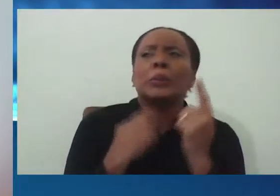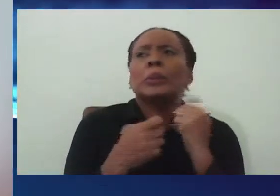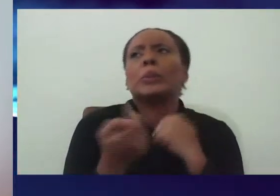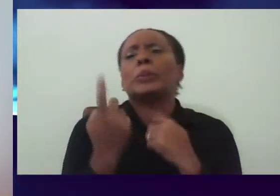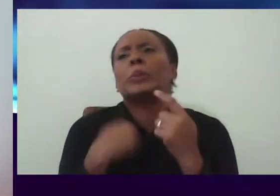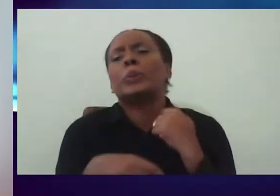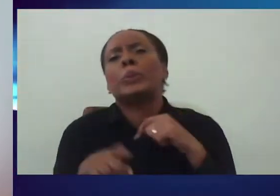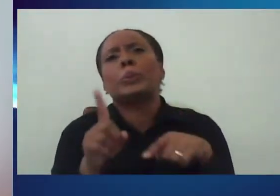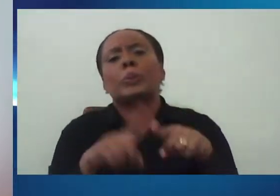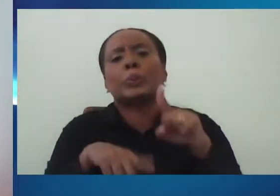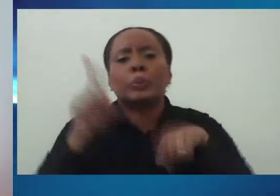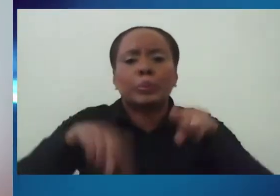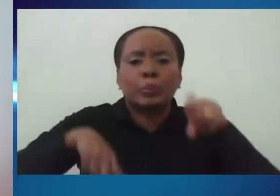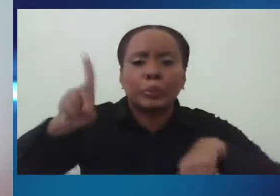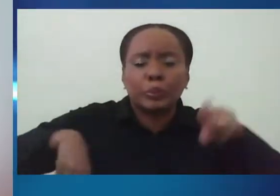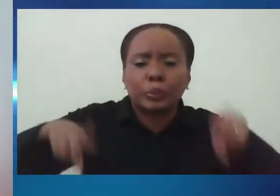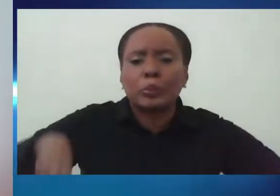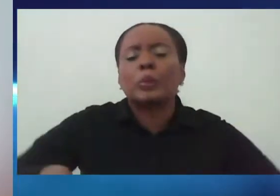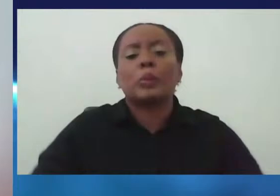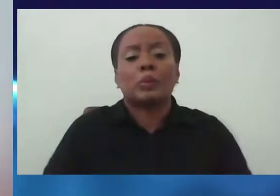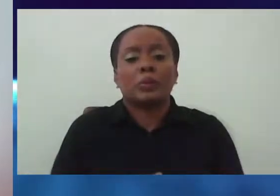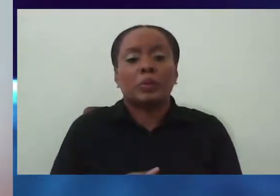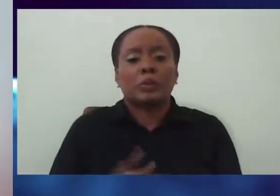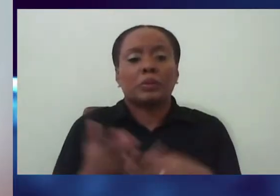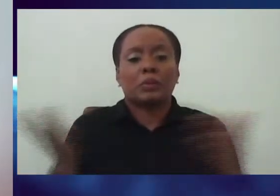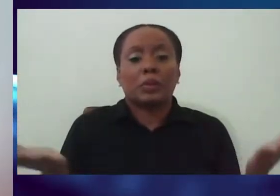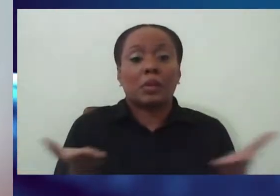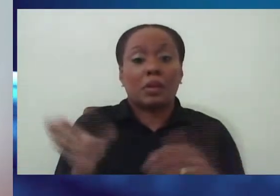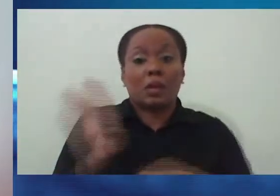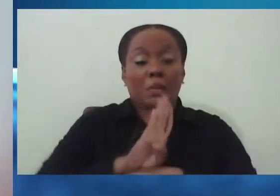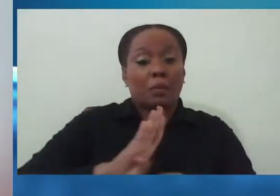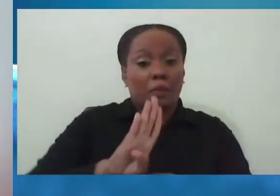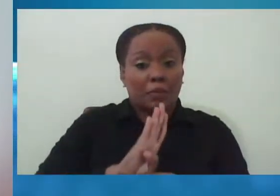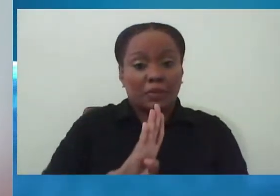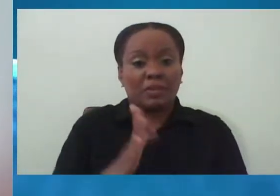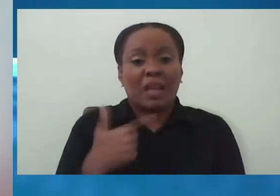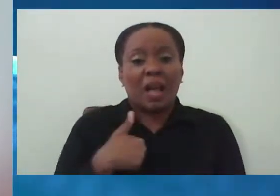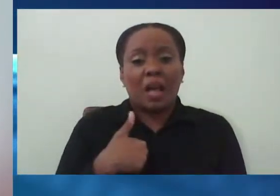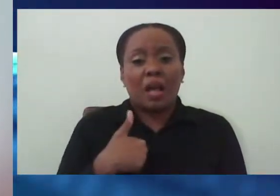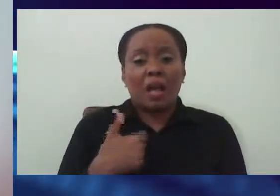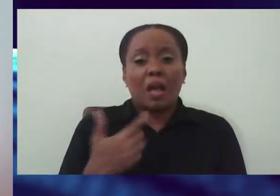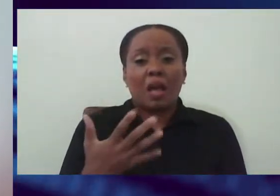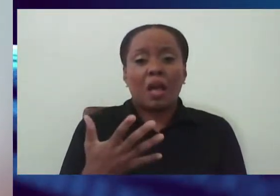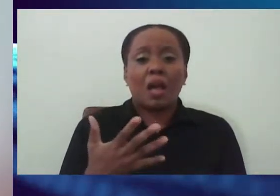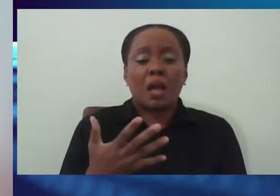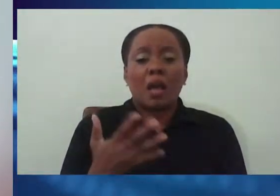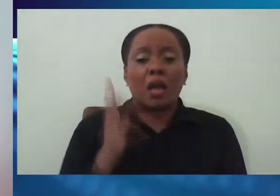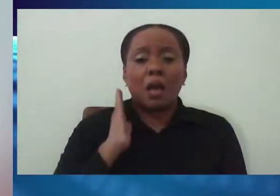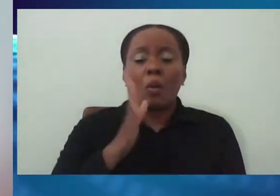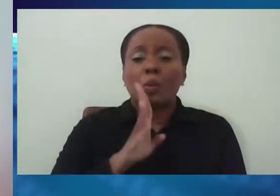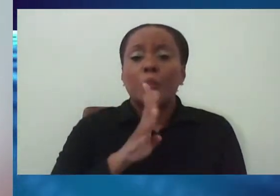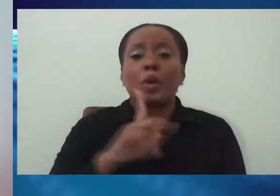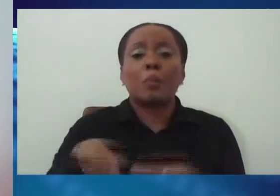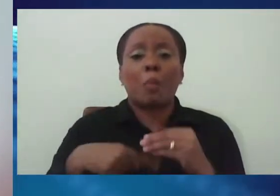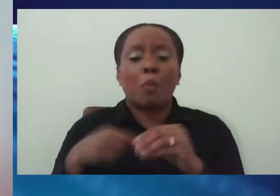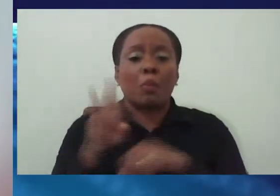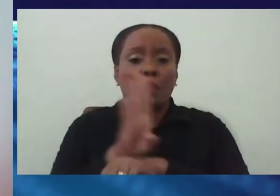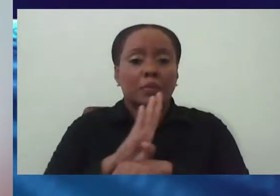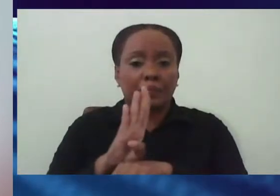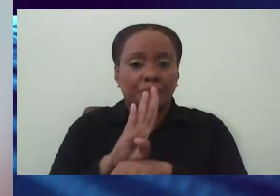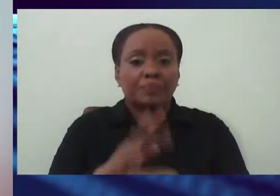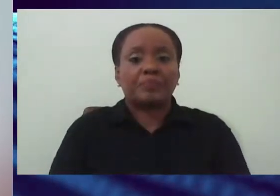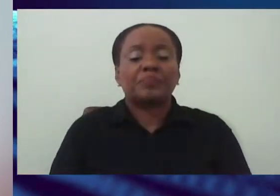moment, given what's happening in Barbados, and I'll speak about that for a little bit, but at the moment, a lot of